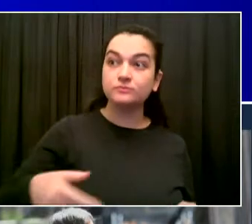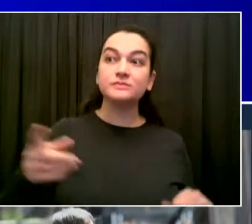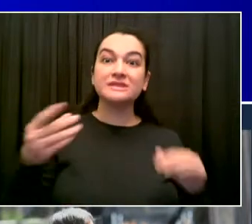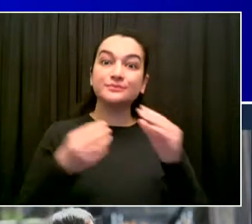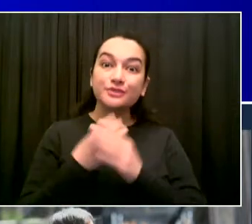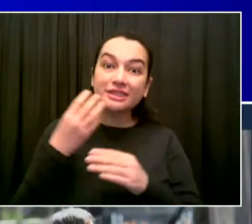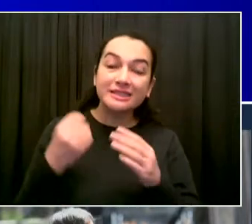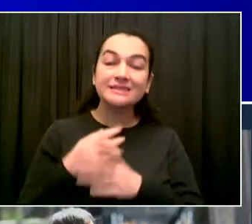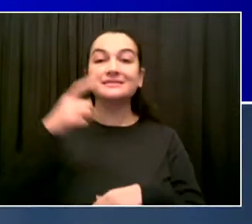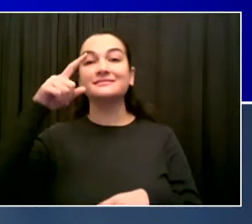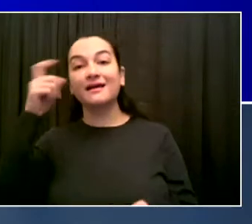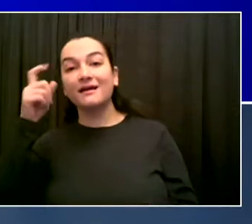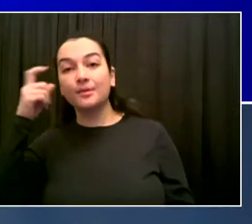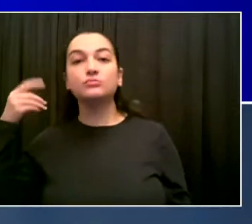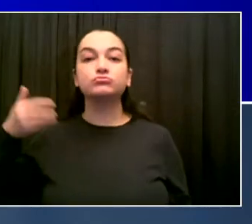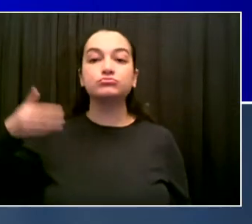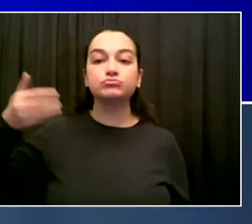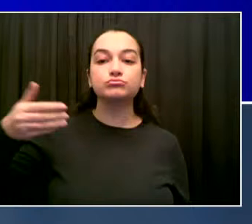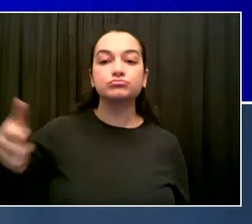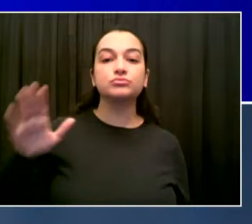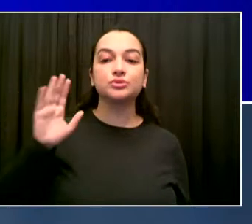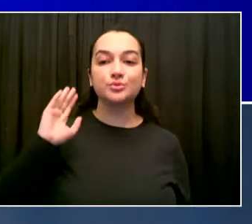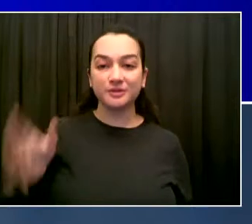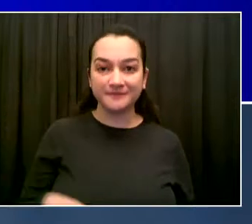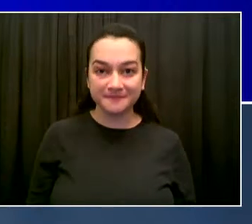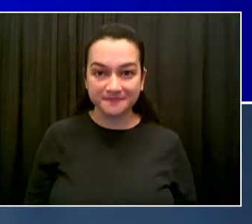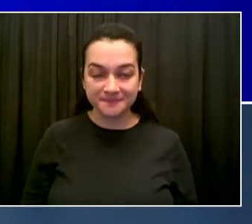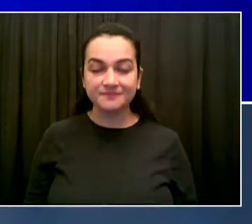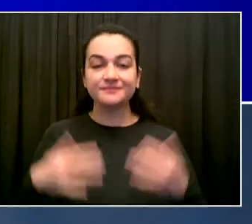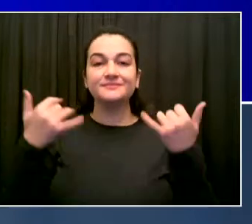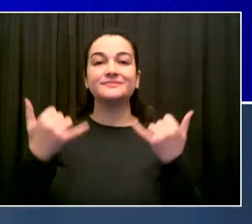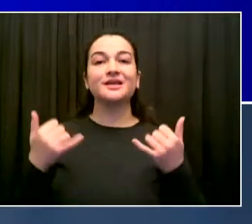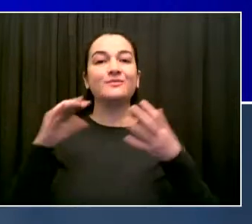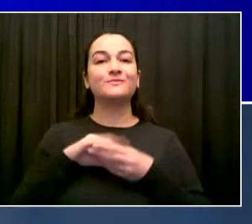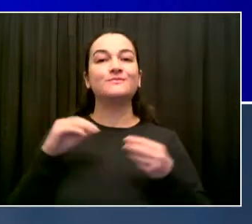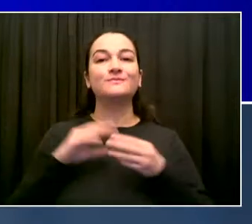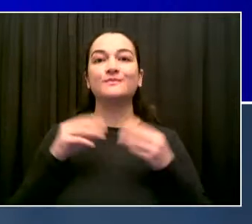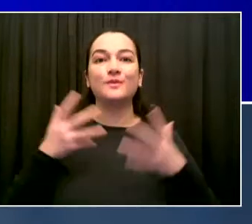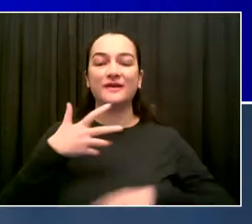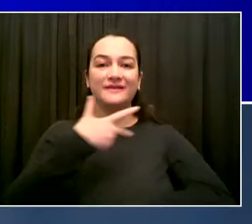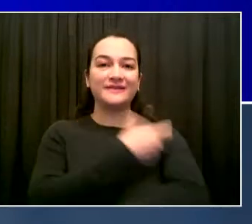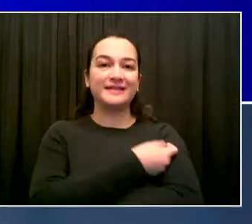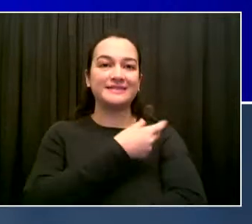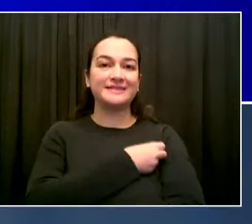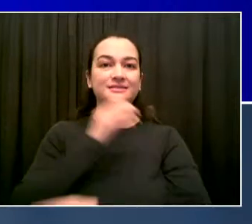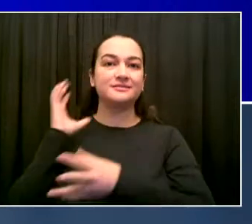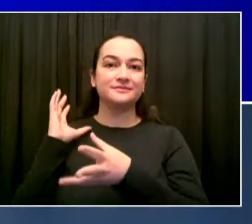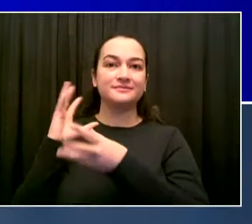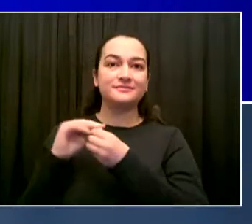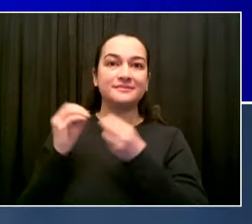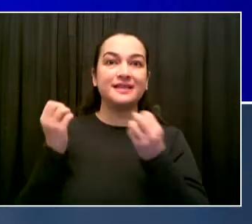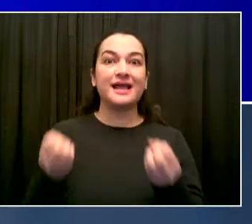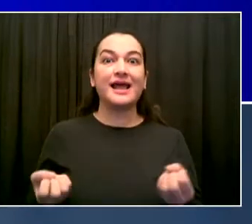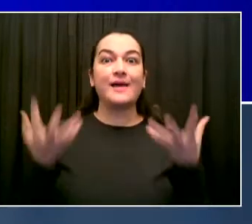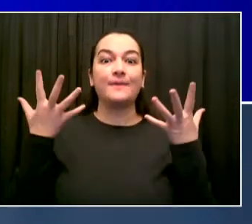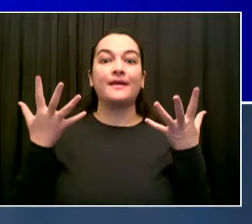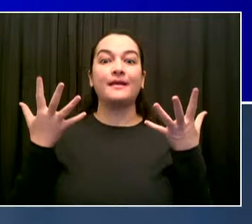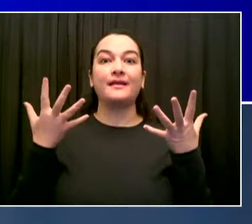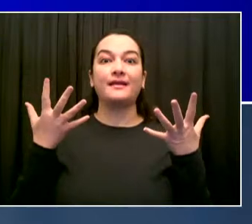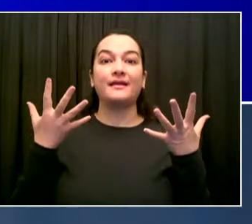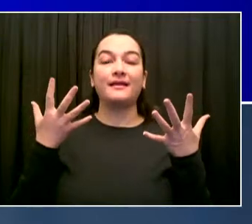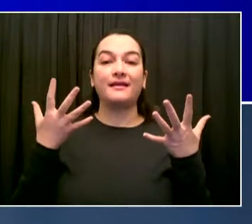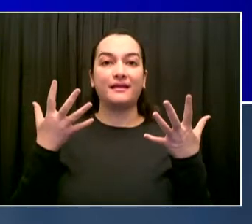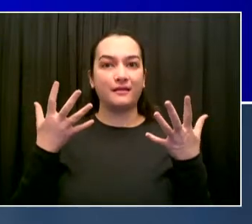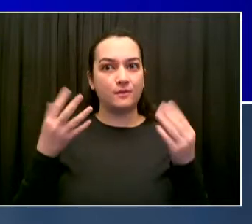on vaccinations. The effort continues to grow every day, which is fantastic. We're getting near the 5 million vaccination mark.